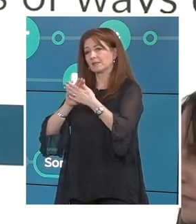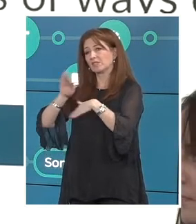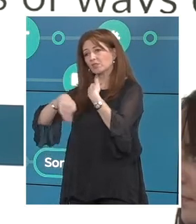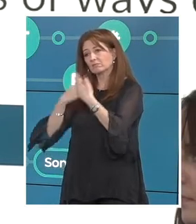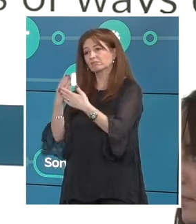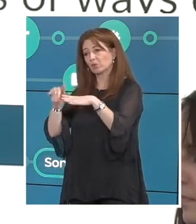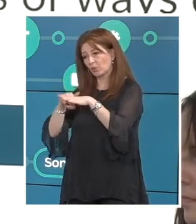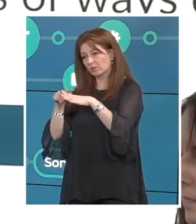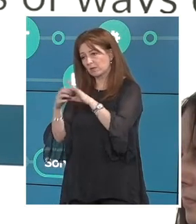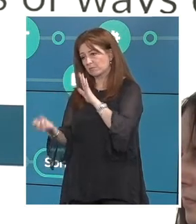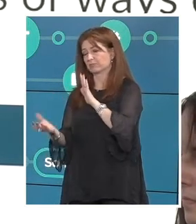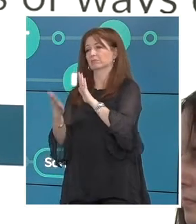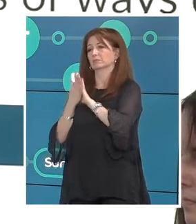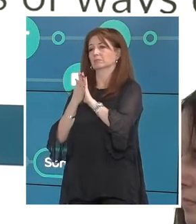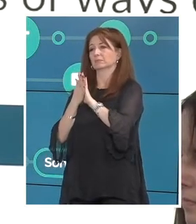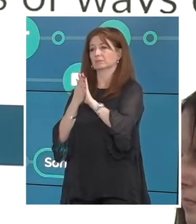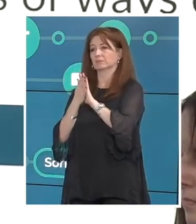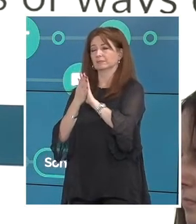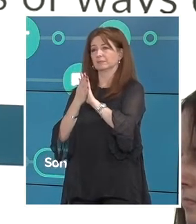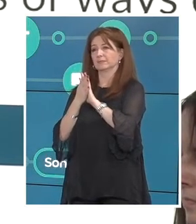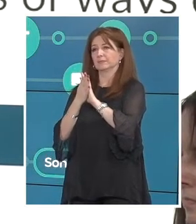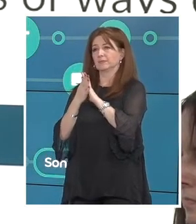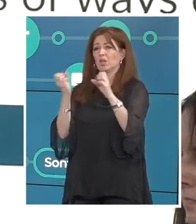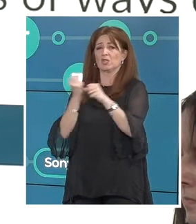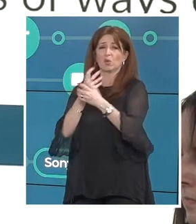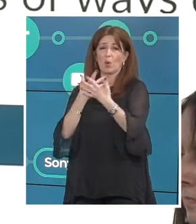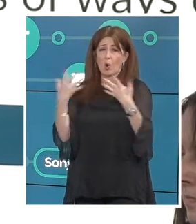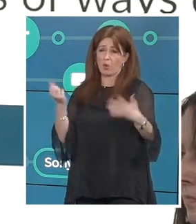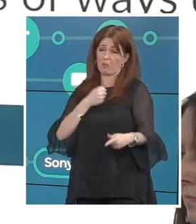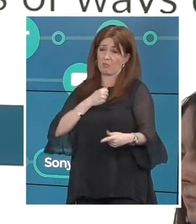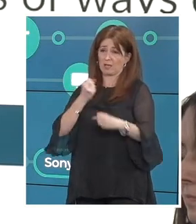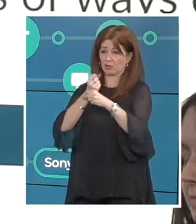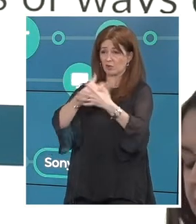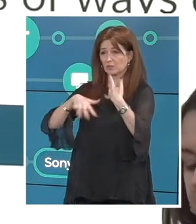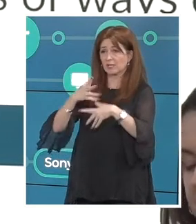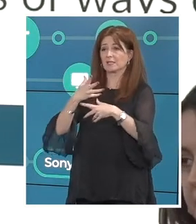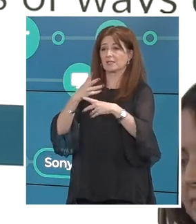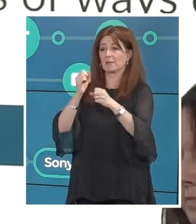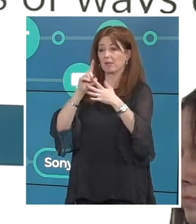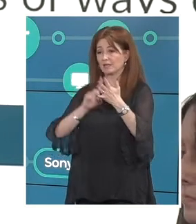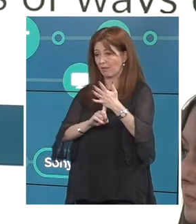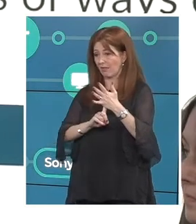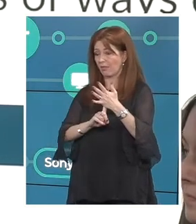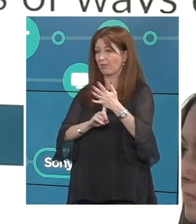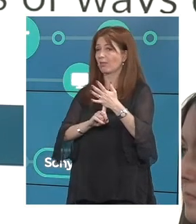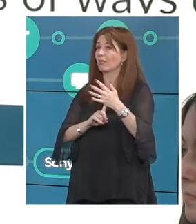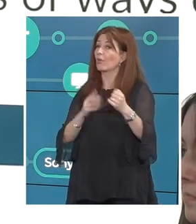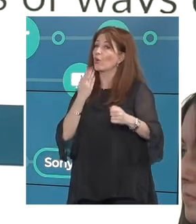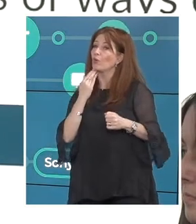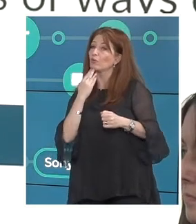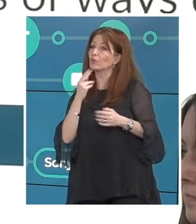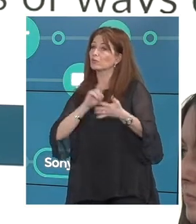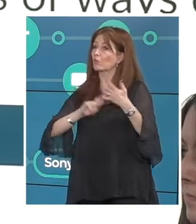content for you. I do a lot of my social media on Instagram in BSL, and I've used AutoCap